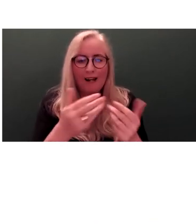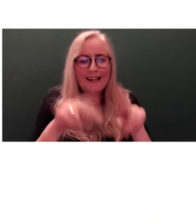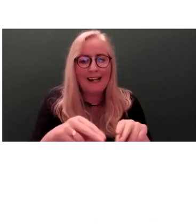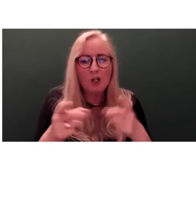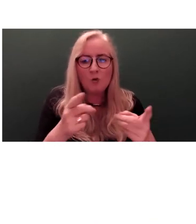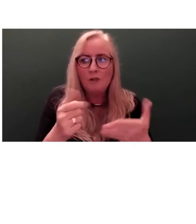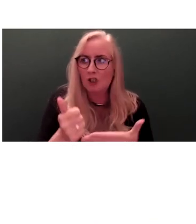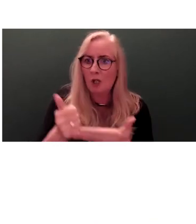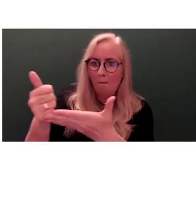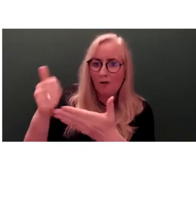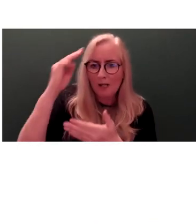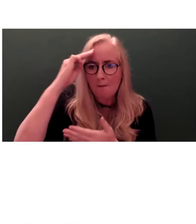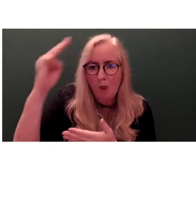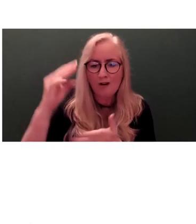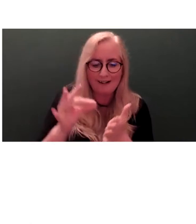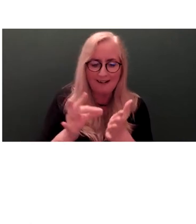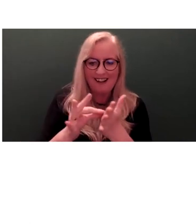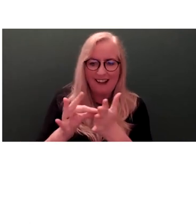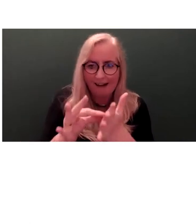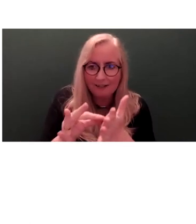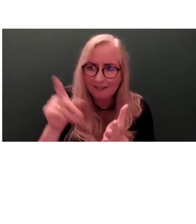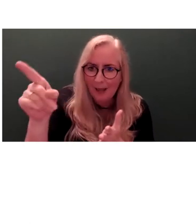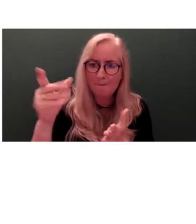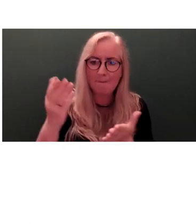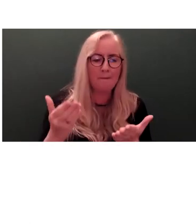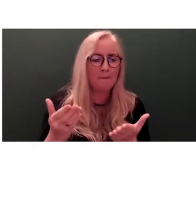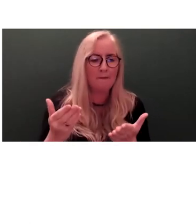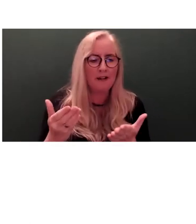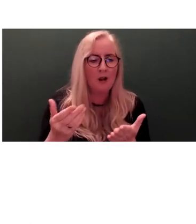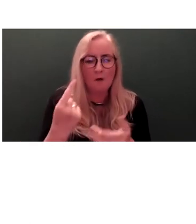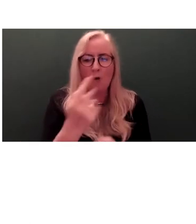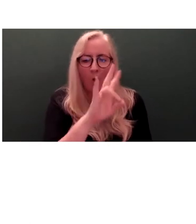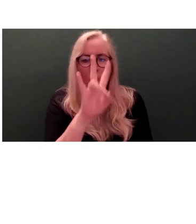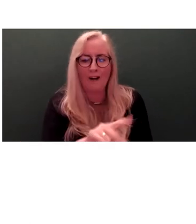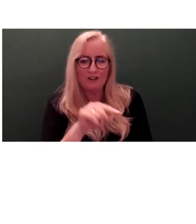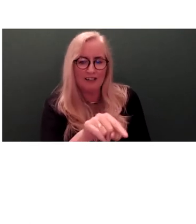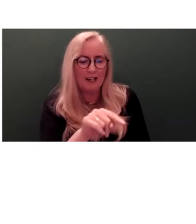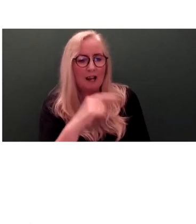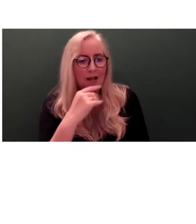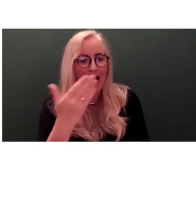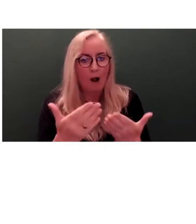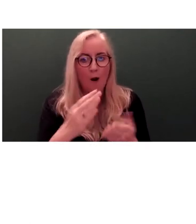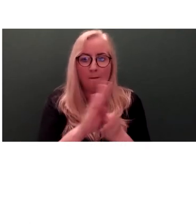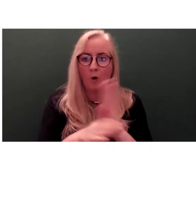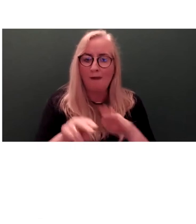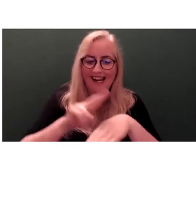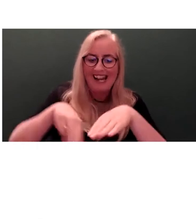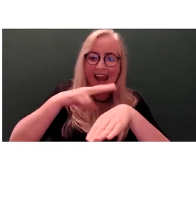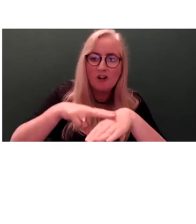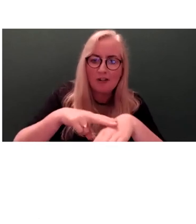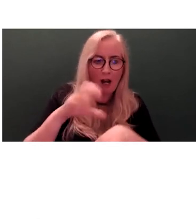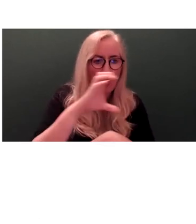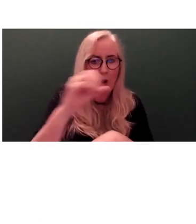supporting employers or guiding them? Or particularly, we have a question in from somebody who's looking about getting multinational companies on